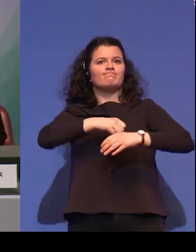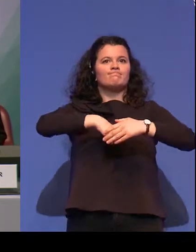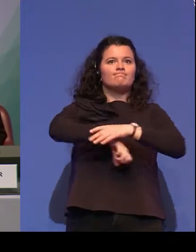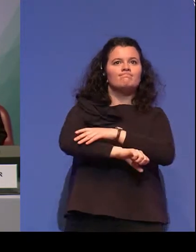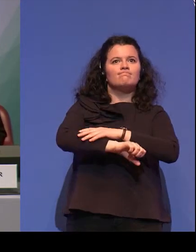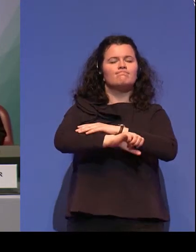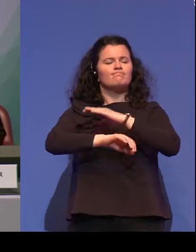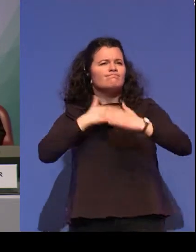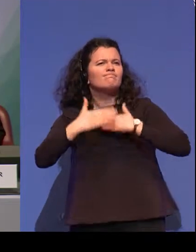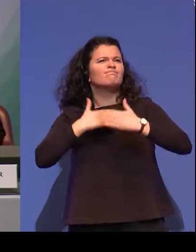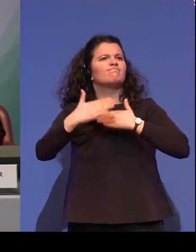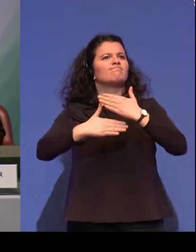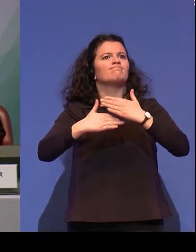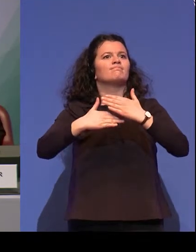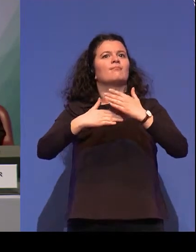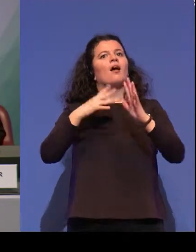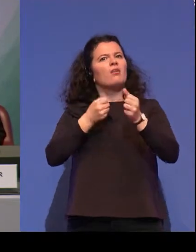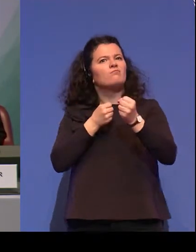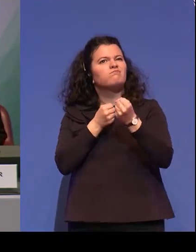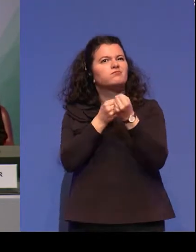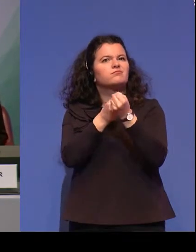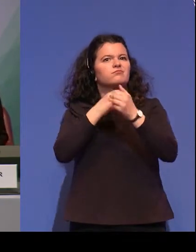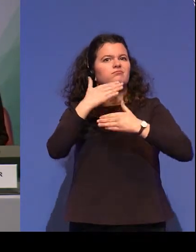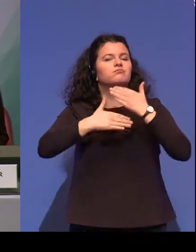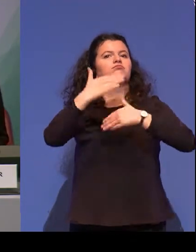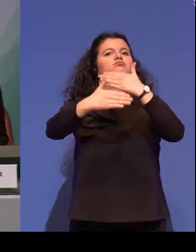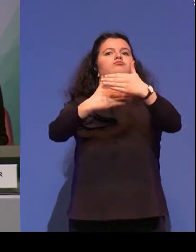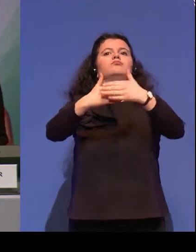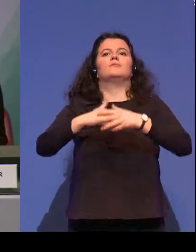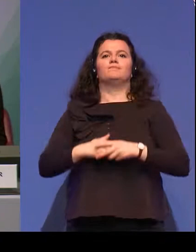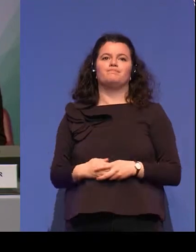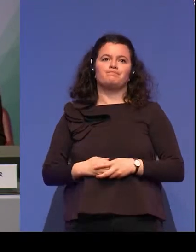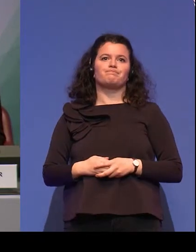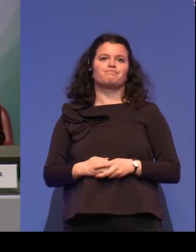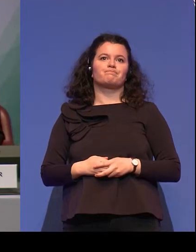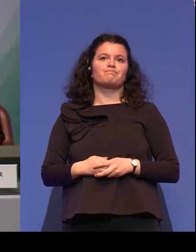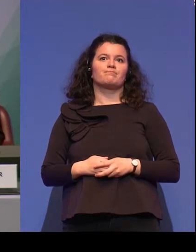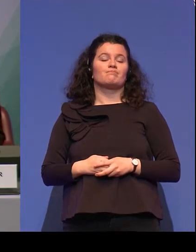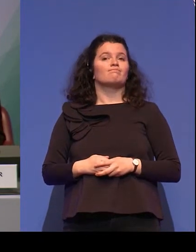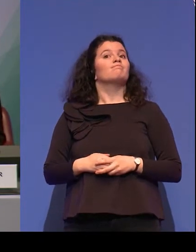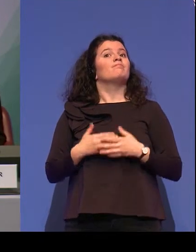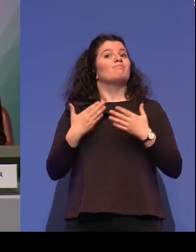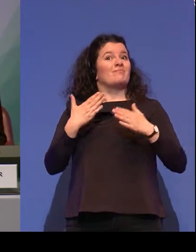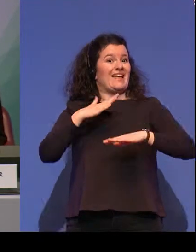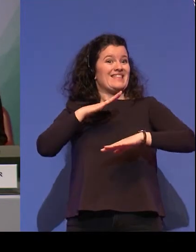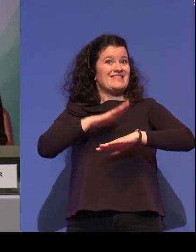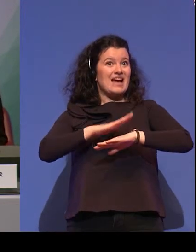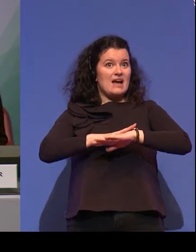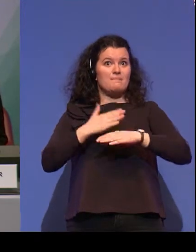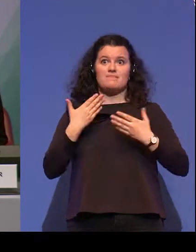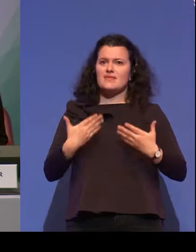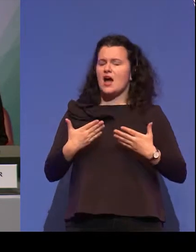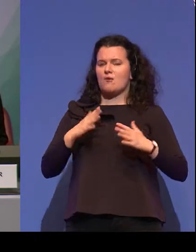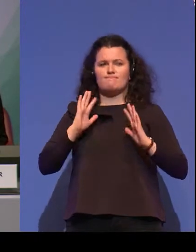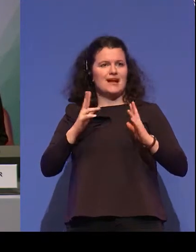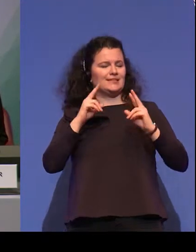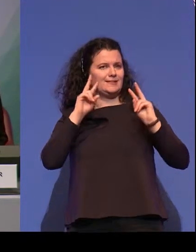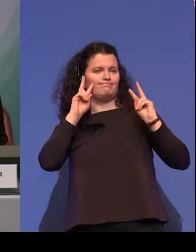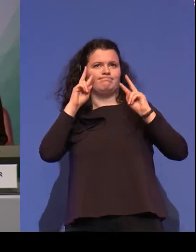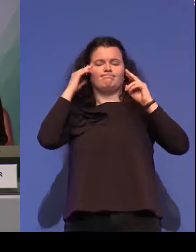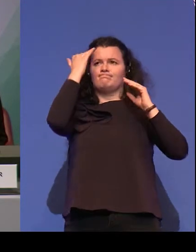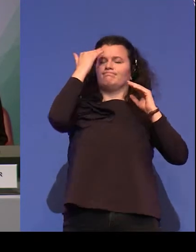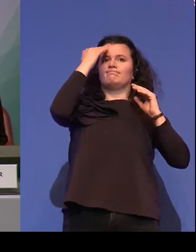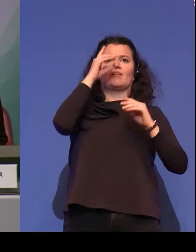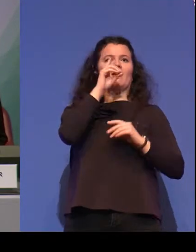actionable follow-up. Early warning, timely and risk-informed reconstruction following a disaster, and the involvement